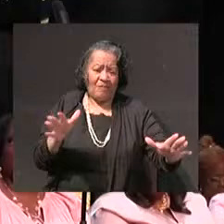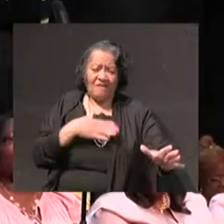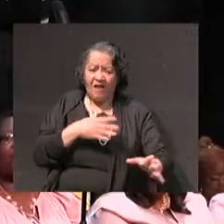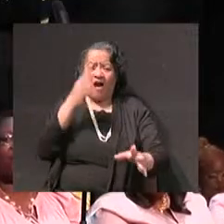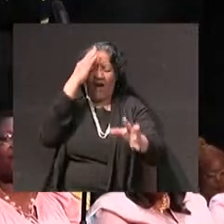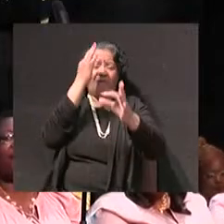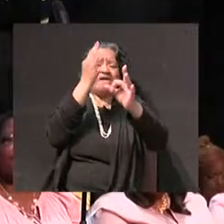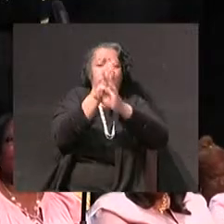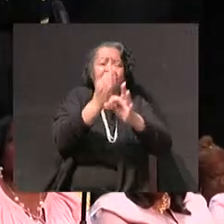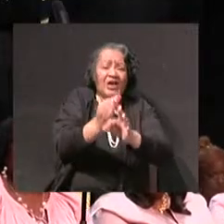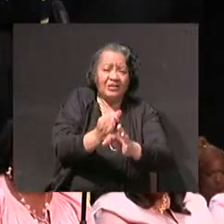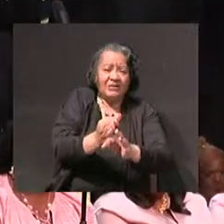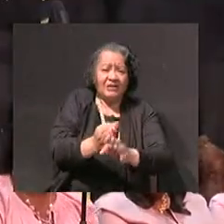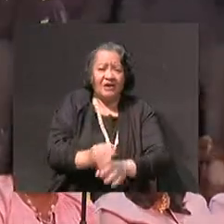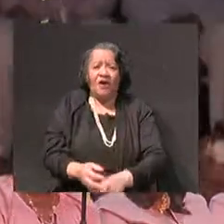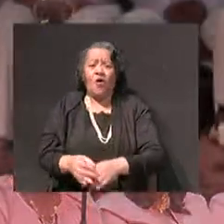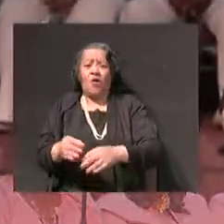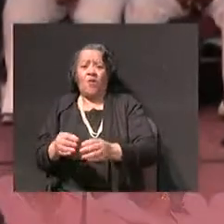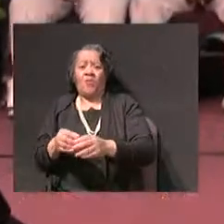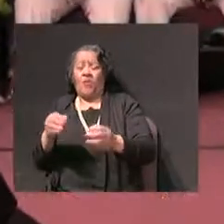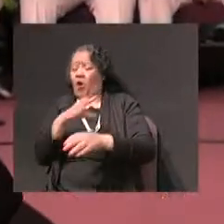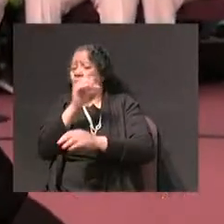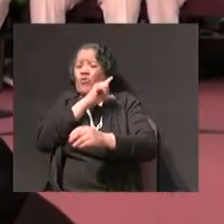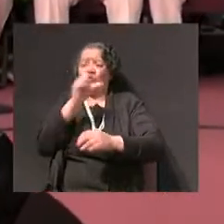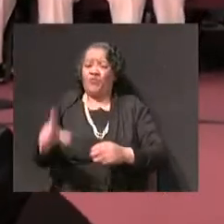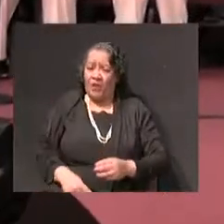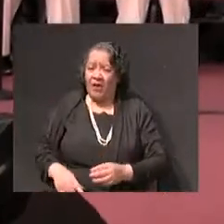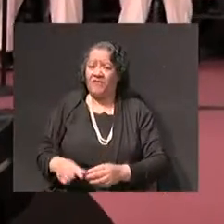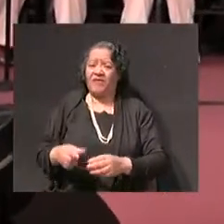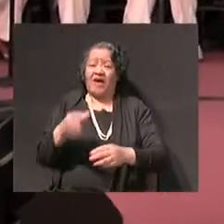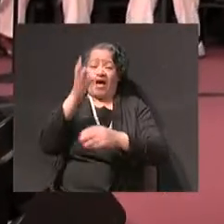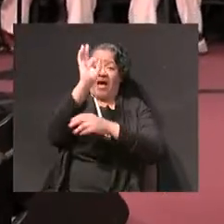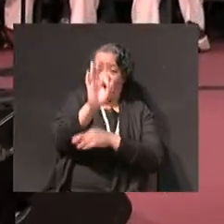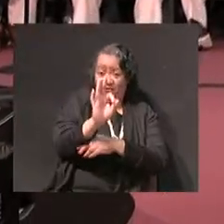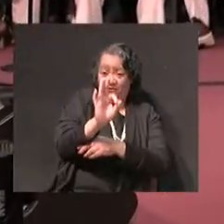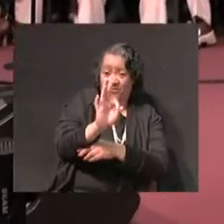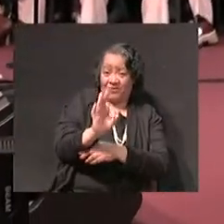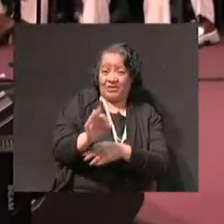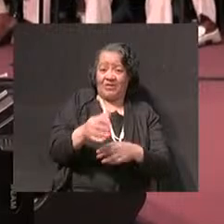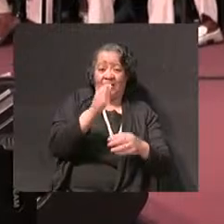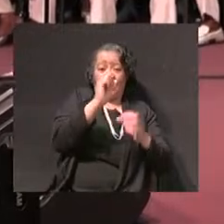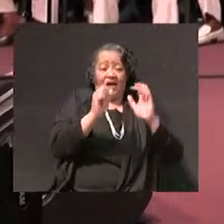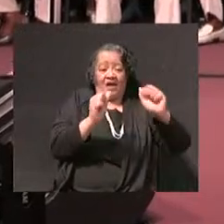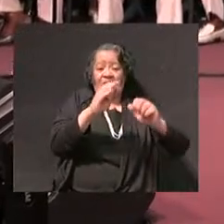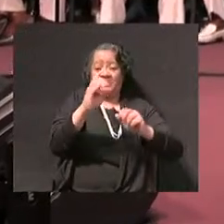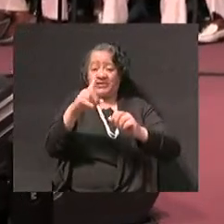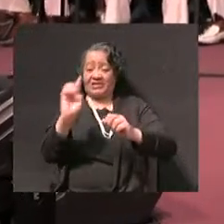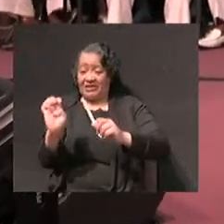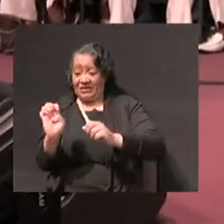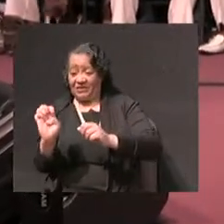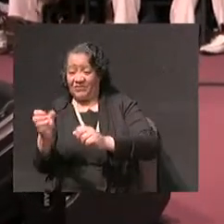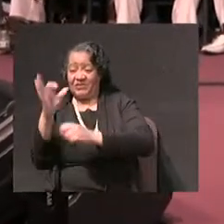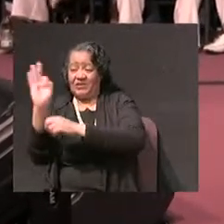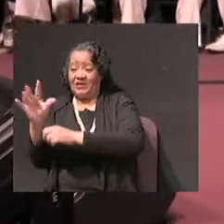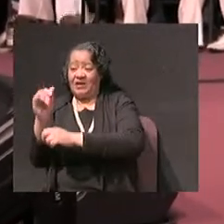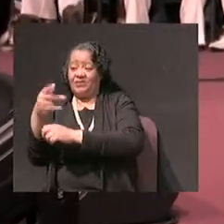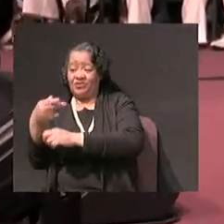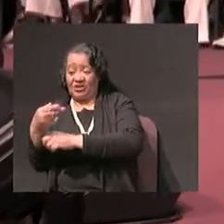of my faith. Oh, Lord, how many? F, A, B, C, D, E, F,